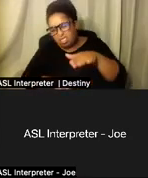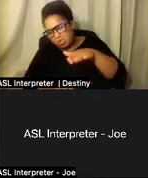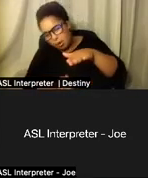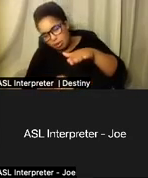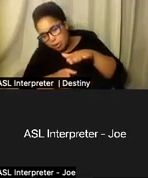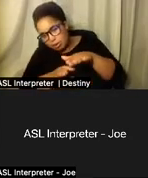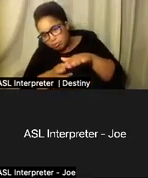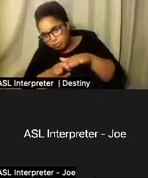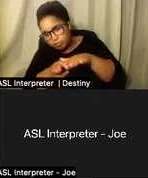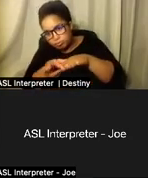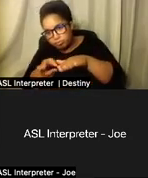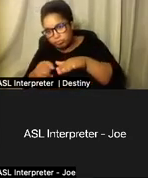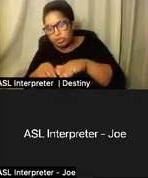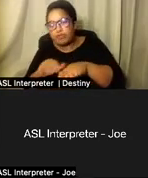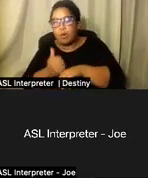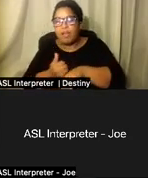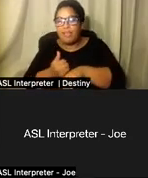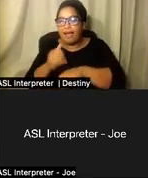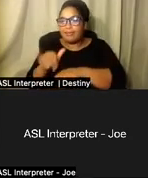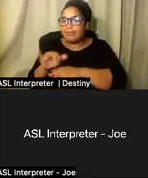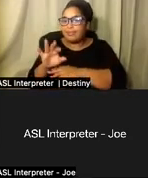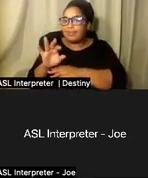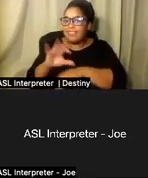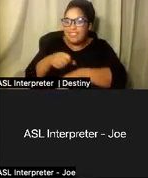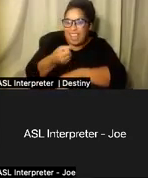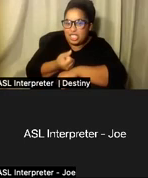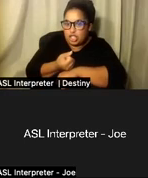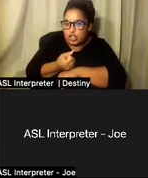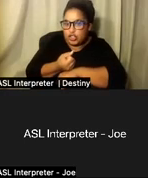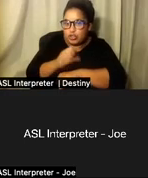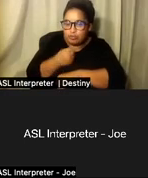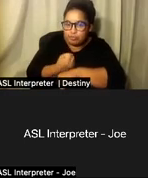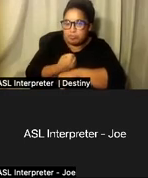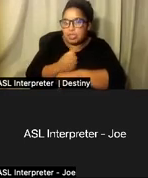hold the fastener in place. And you're relying on that as your holding power.